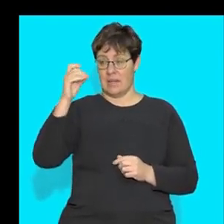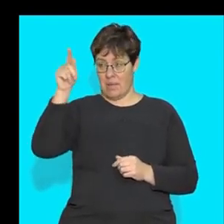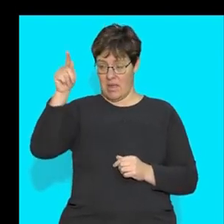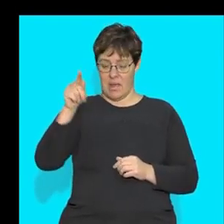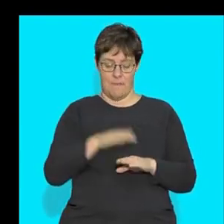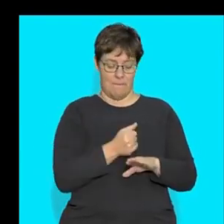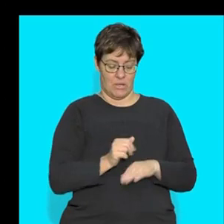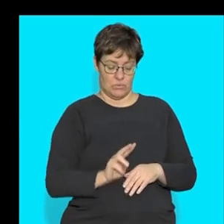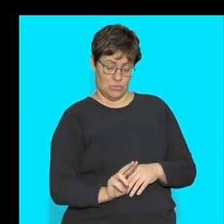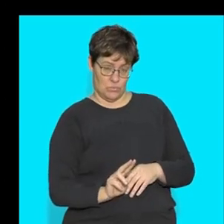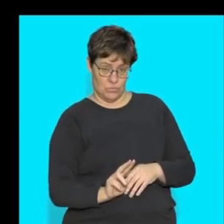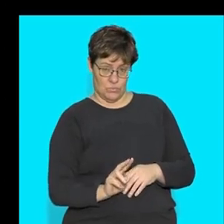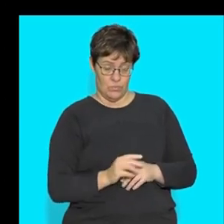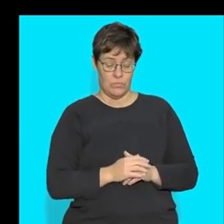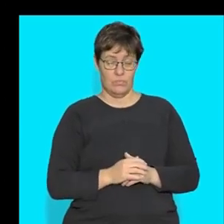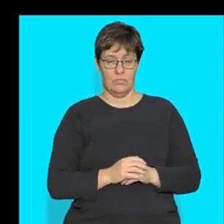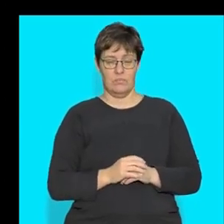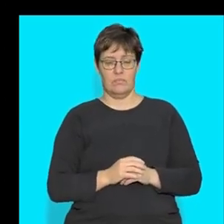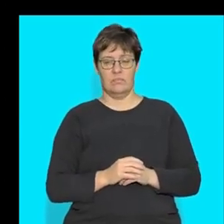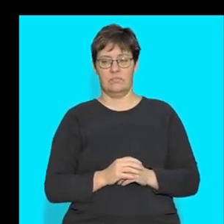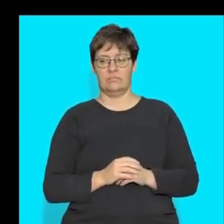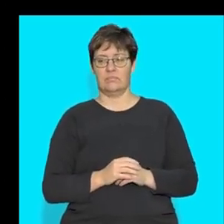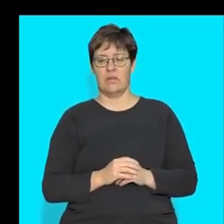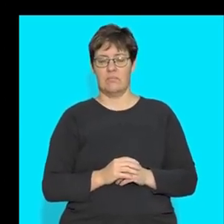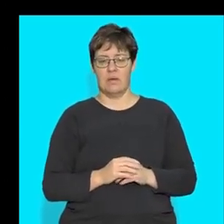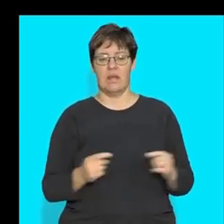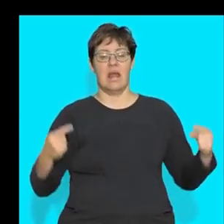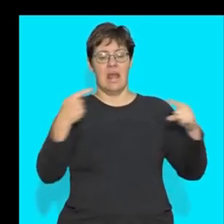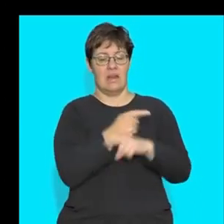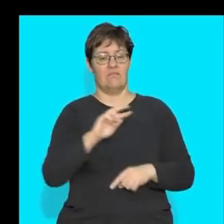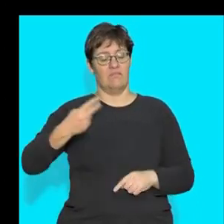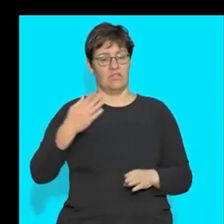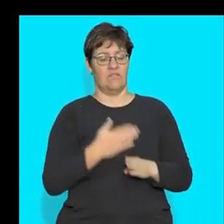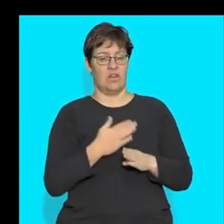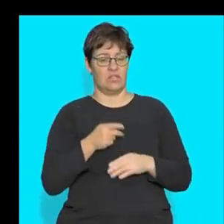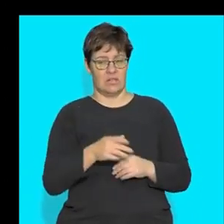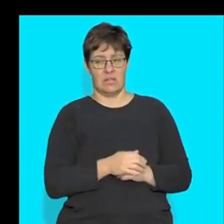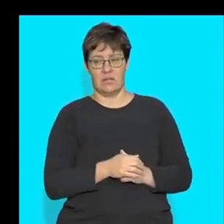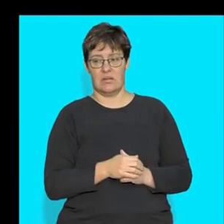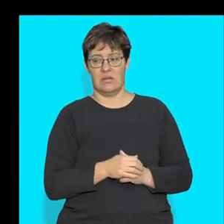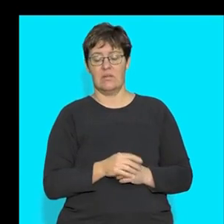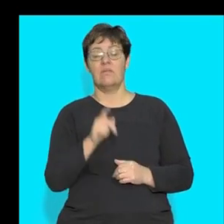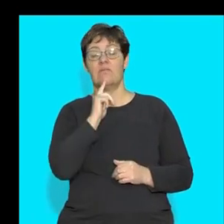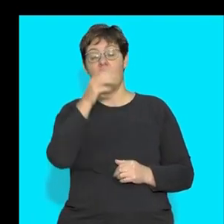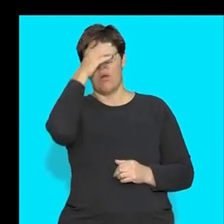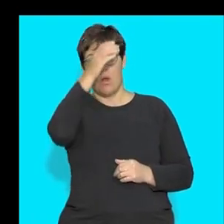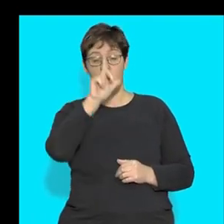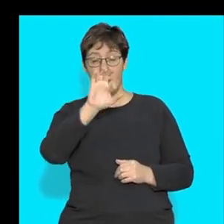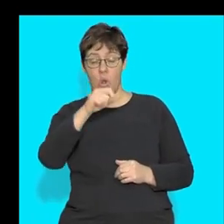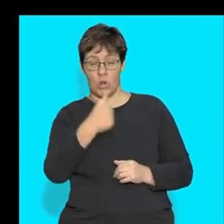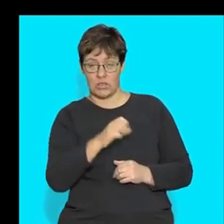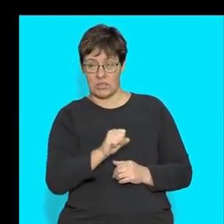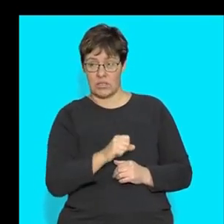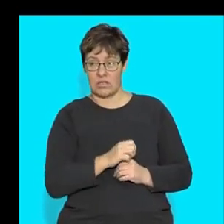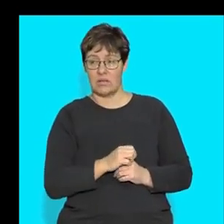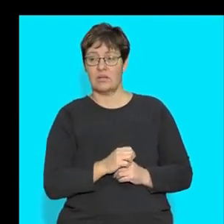and then base 2, right? And that's what my inverse function will then be. So remember, the concept of logs